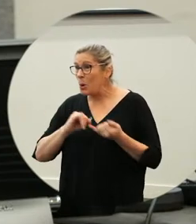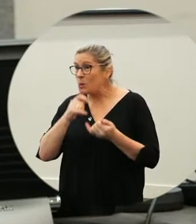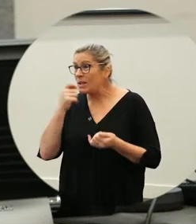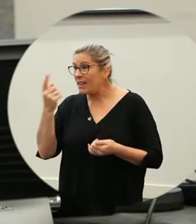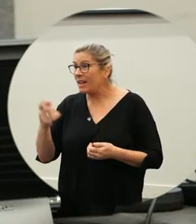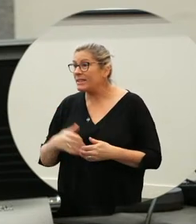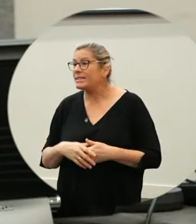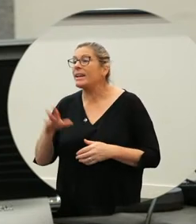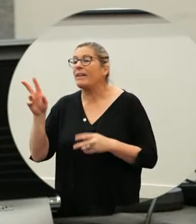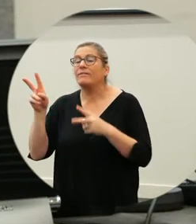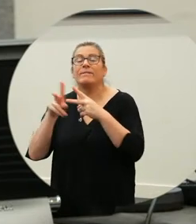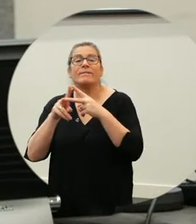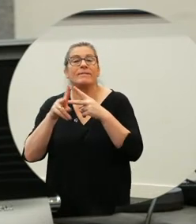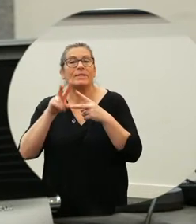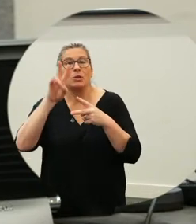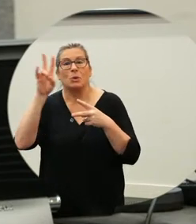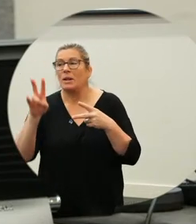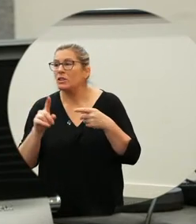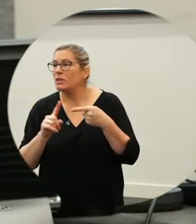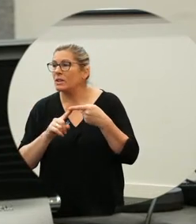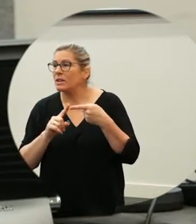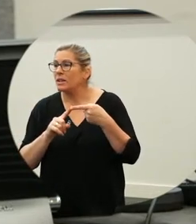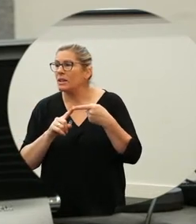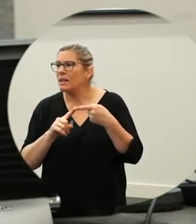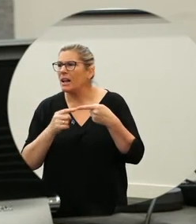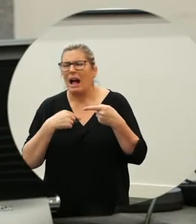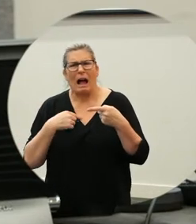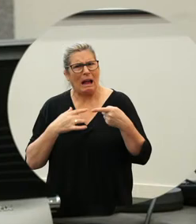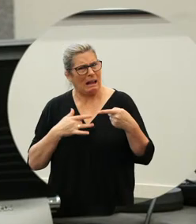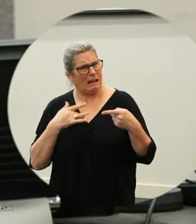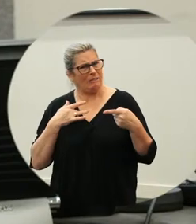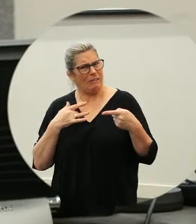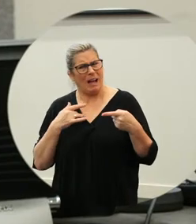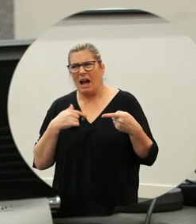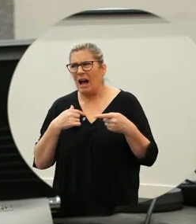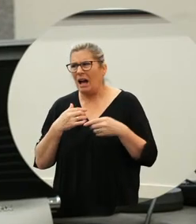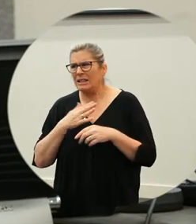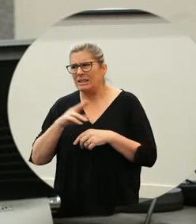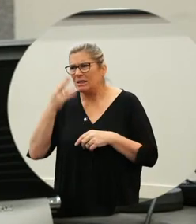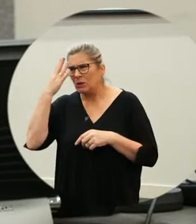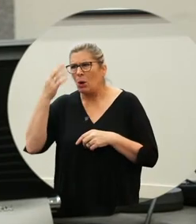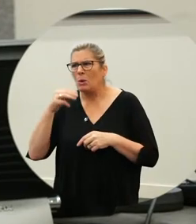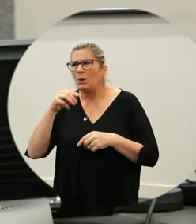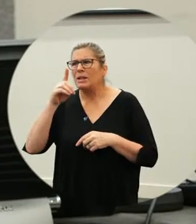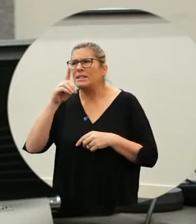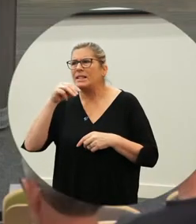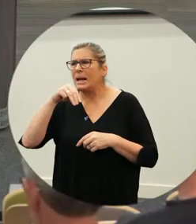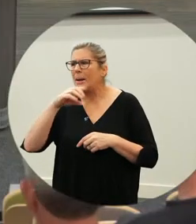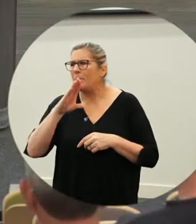Basically, I have two questions. I get the impression, and I didn't know this, that the DMP